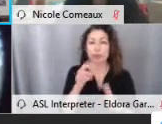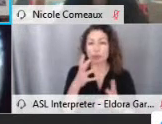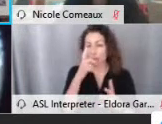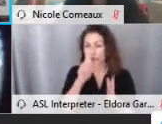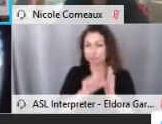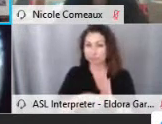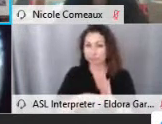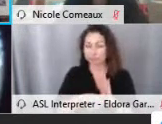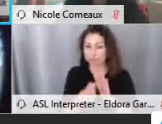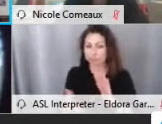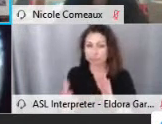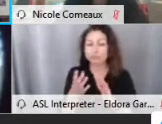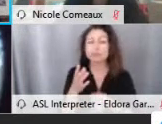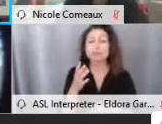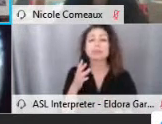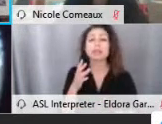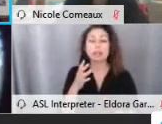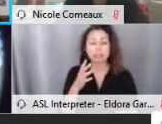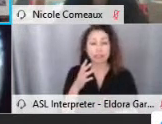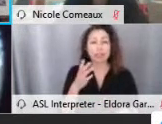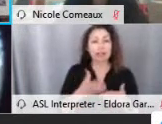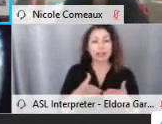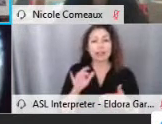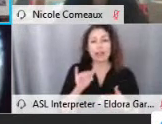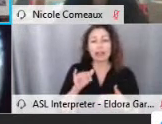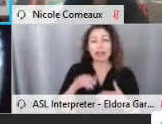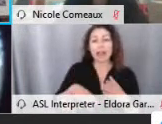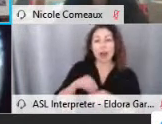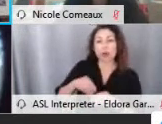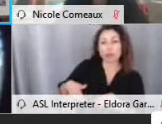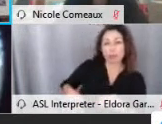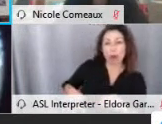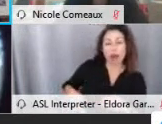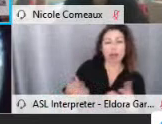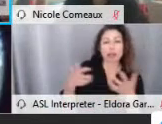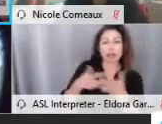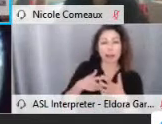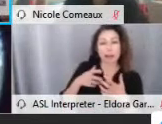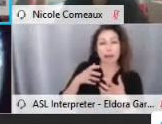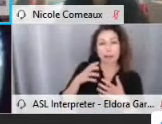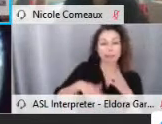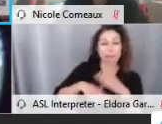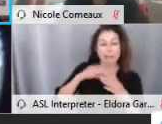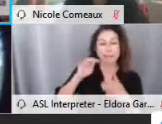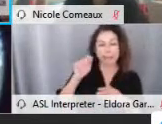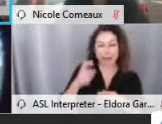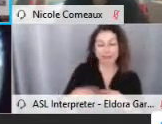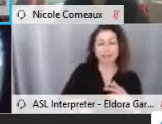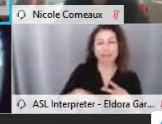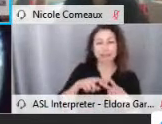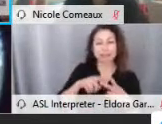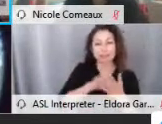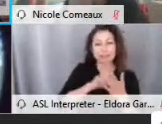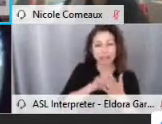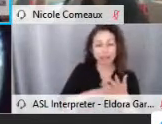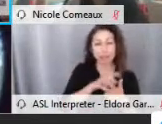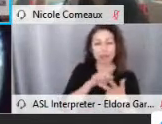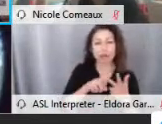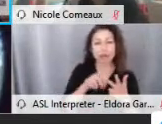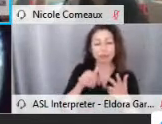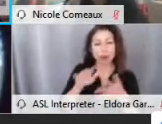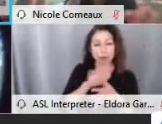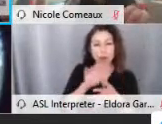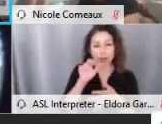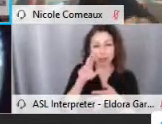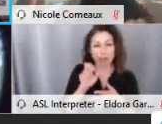note that things like the out-of-pocket max, deductibles, primary care visit costs,